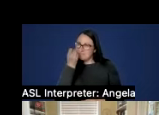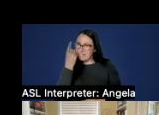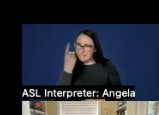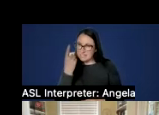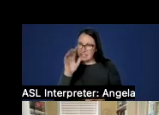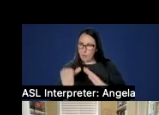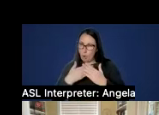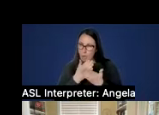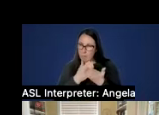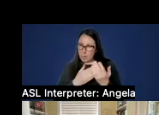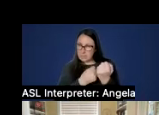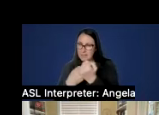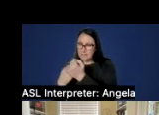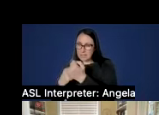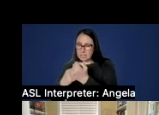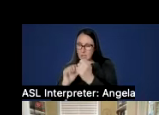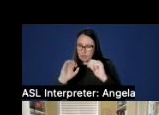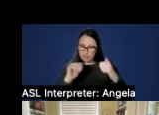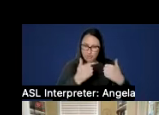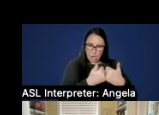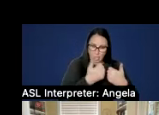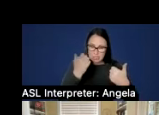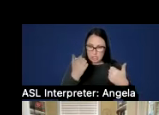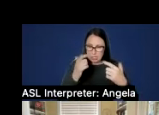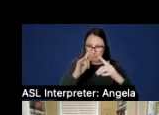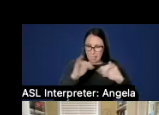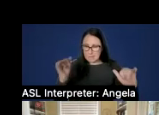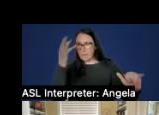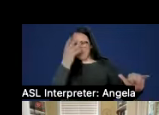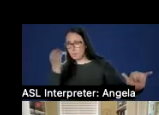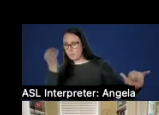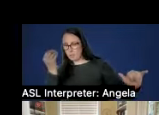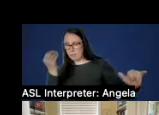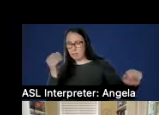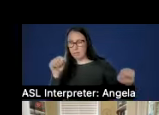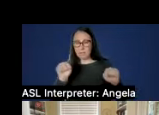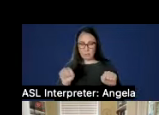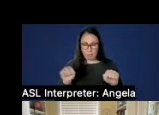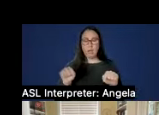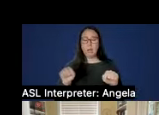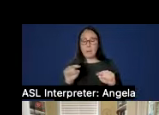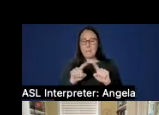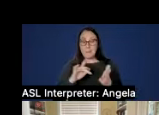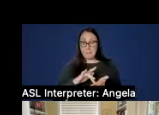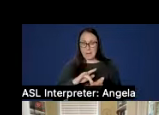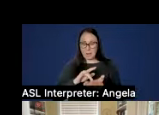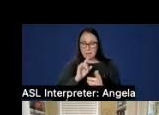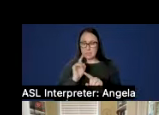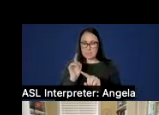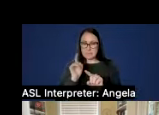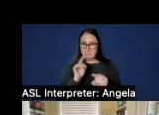advocacy are challenging and beautiful at the same time. And the medical response particularly